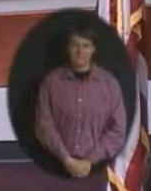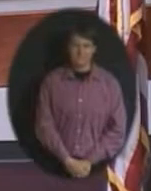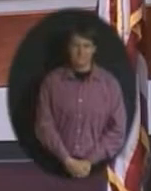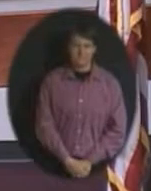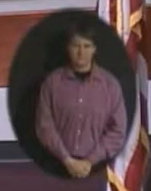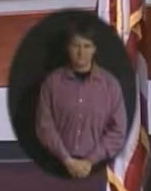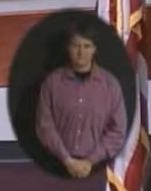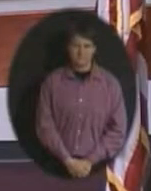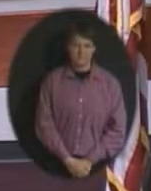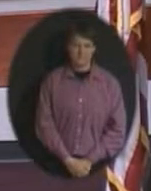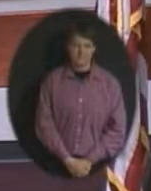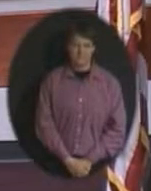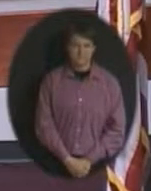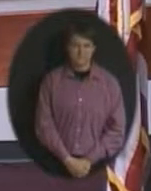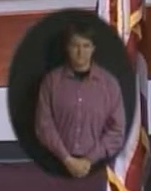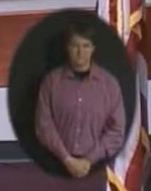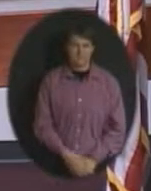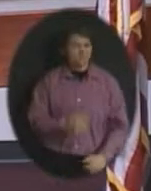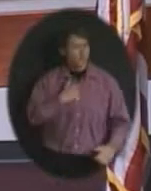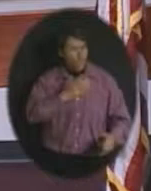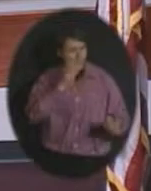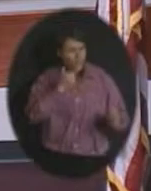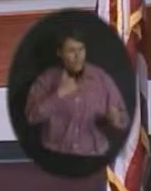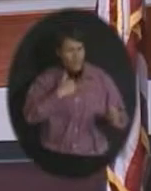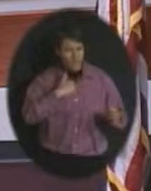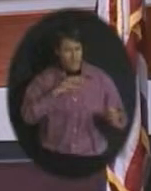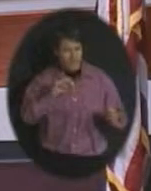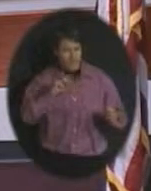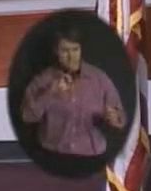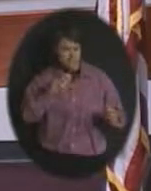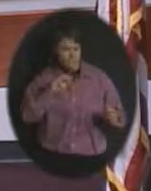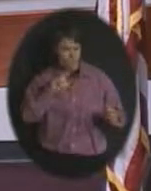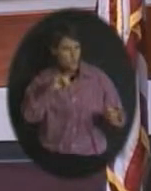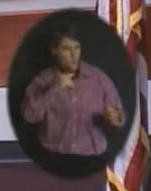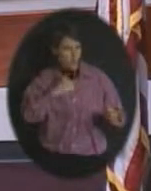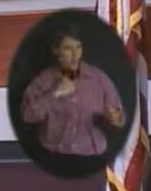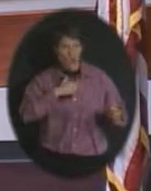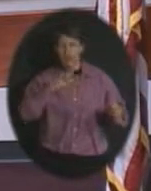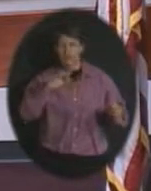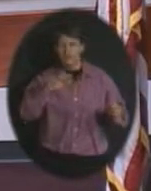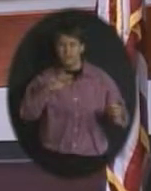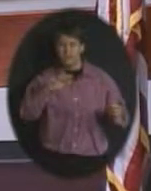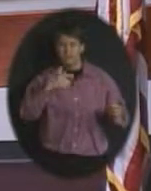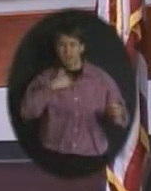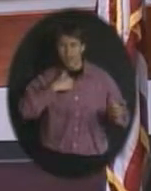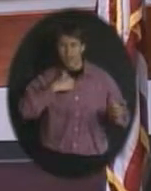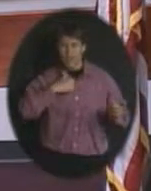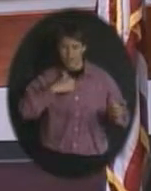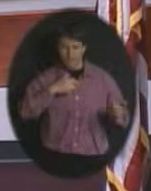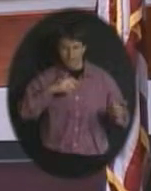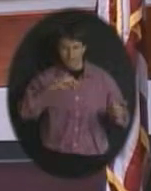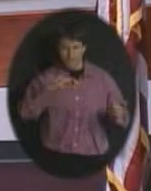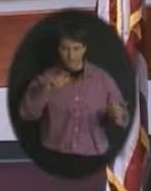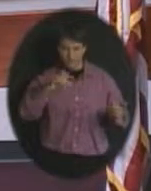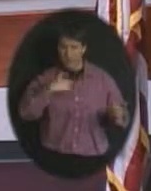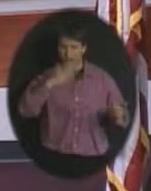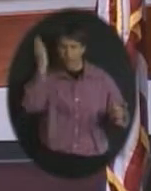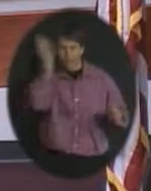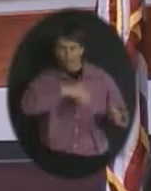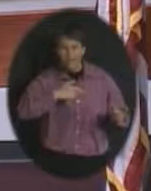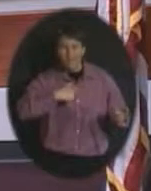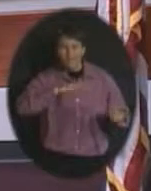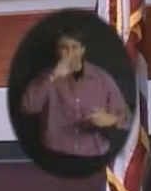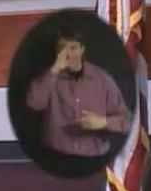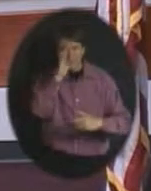I made a terrible oversight. My son Brad is in the back of the room, and his wife Nicole, my granddaughter Anna, came